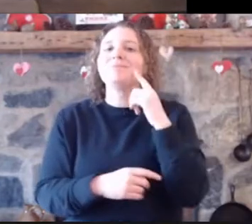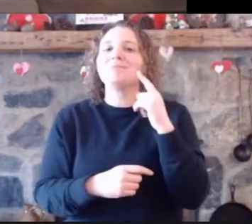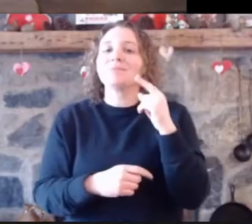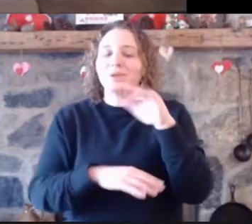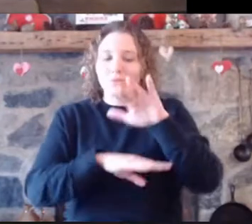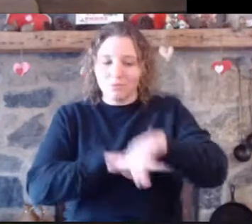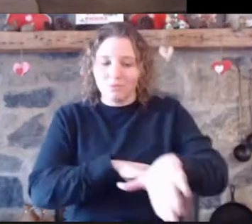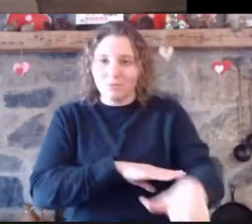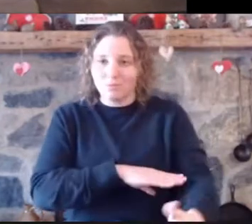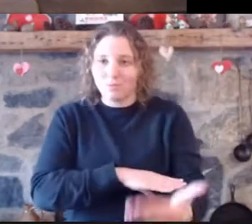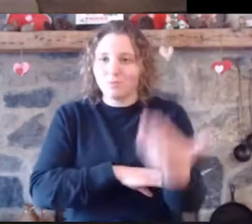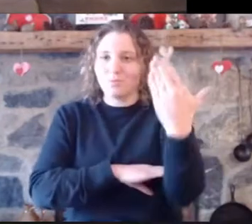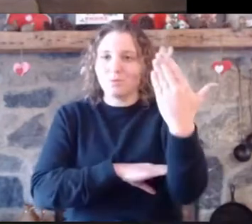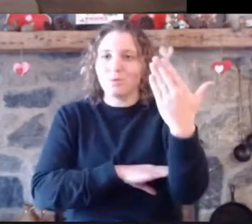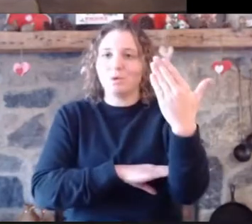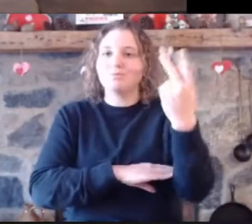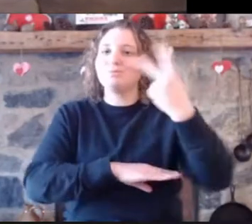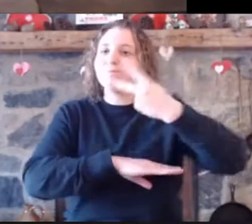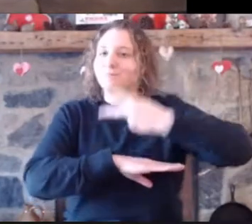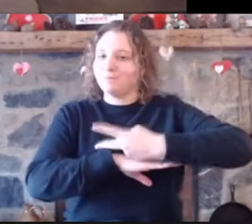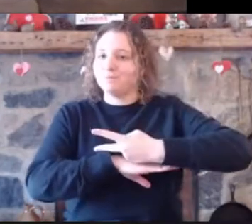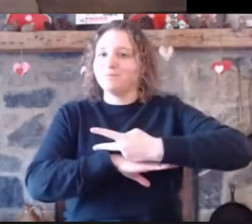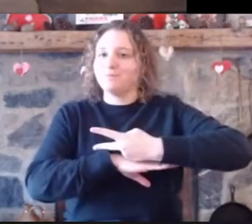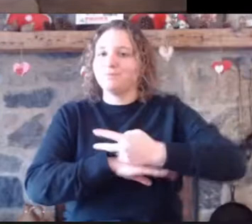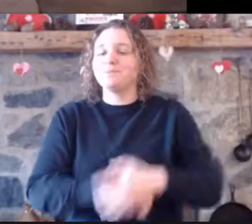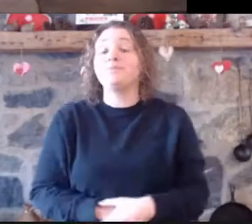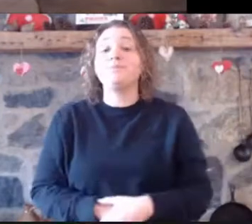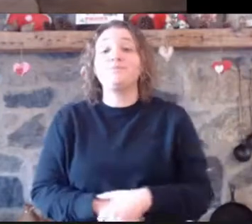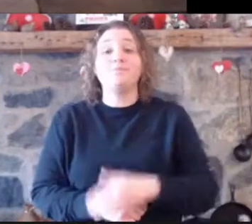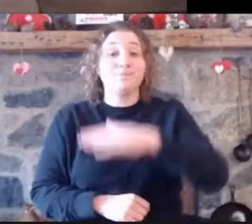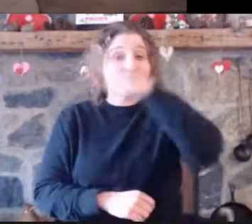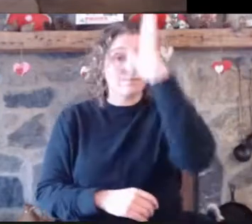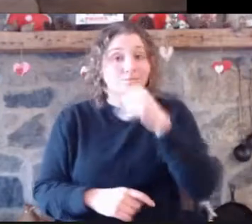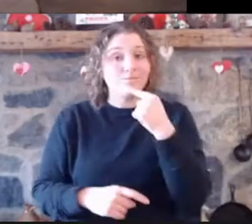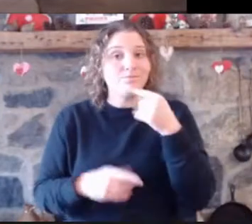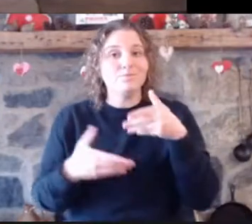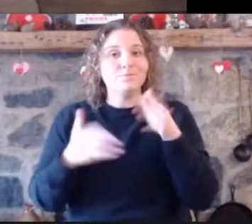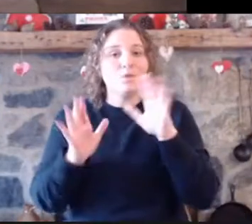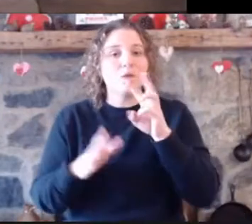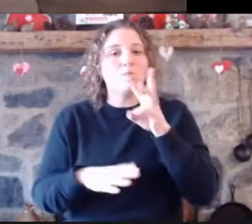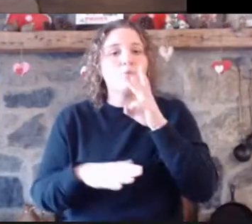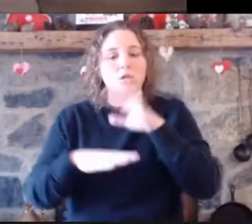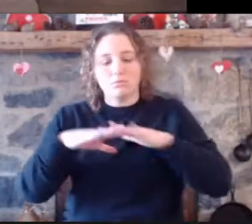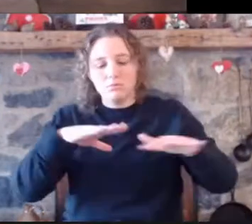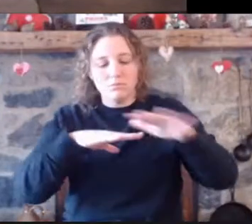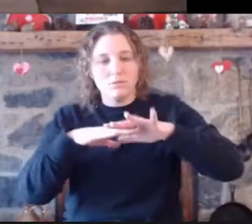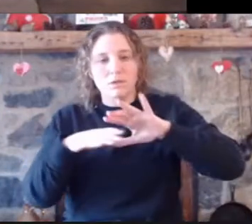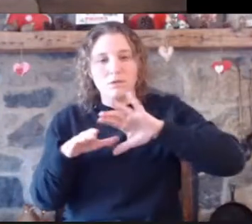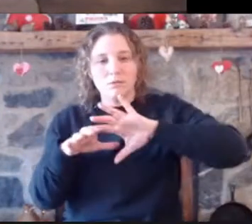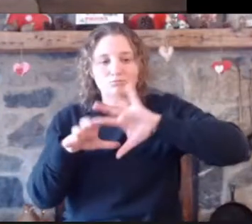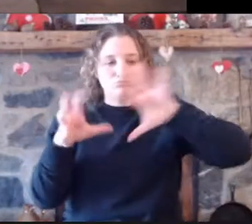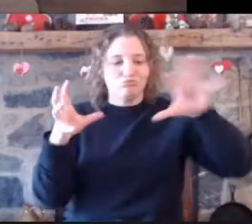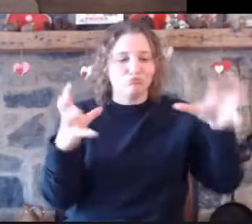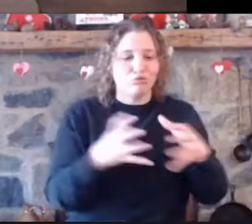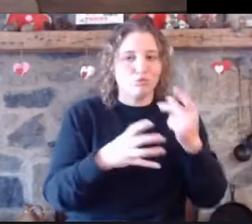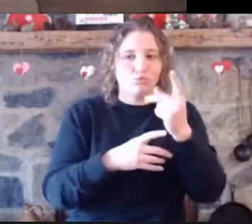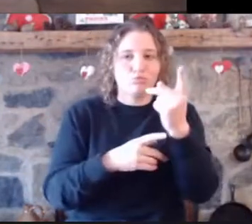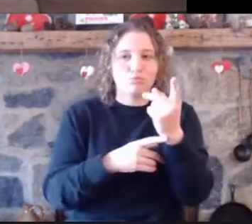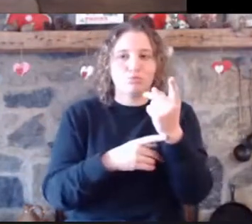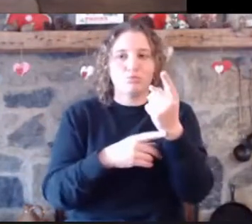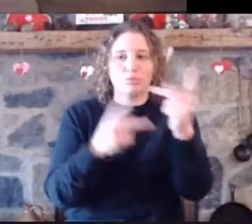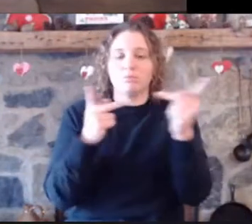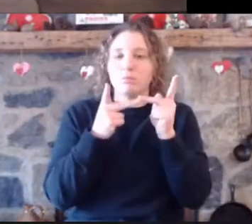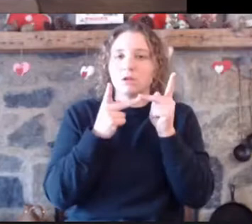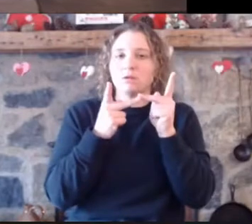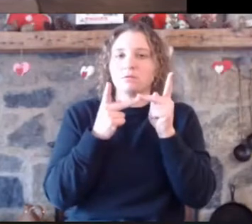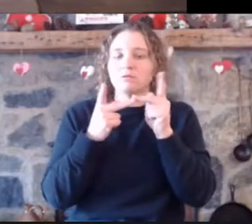the morning were the second day. And God said, "Let the waters under the heaven be gathered together unto one place, and let the